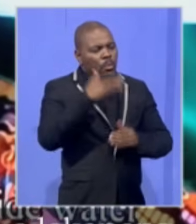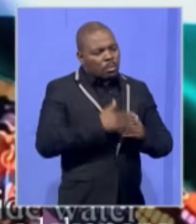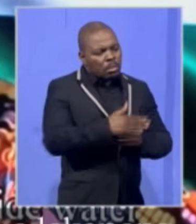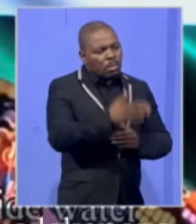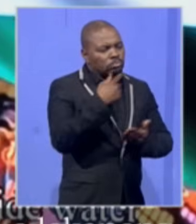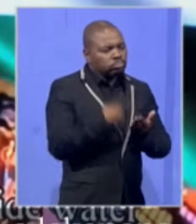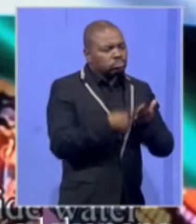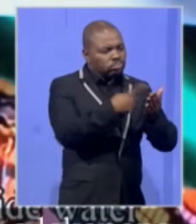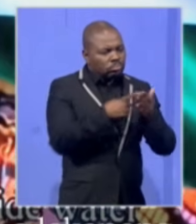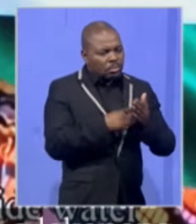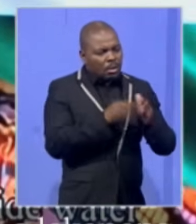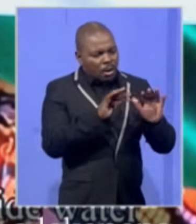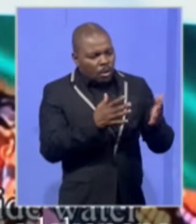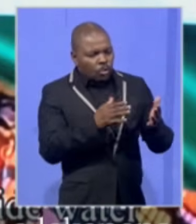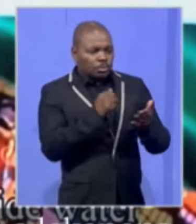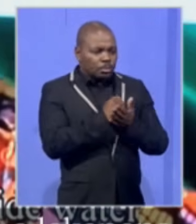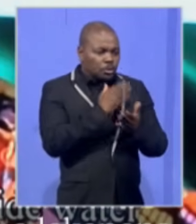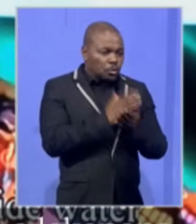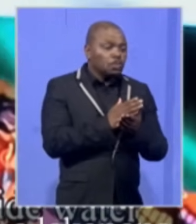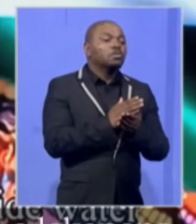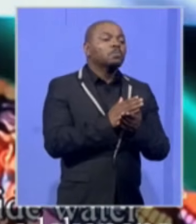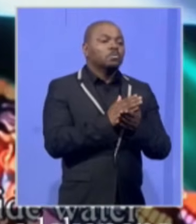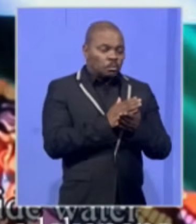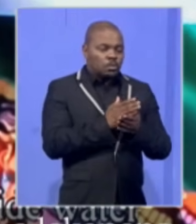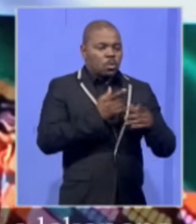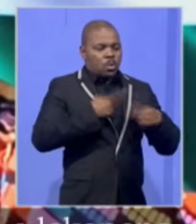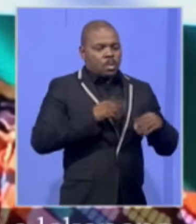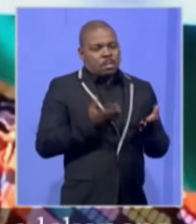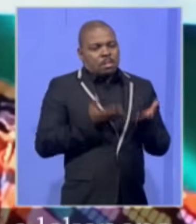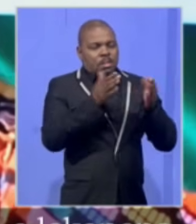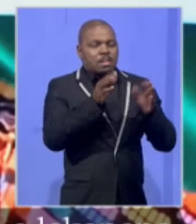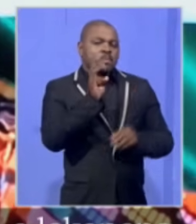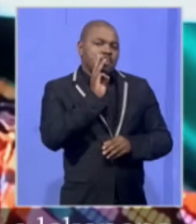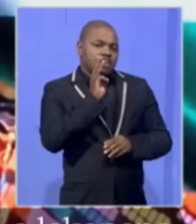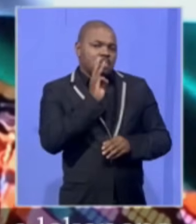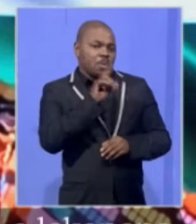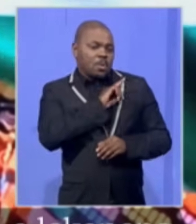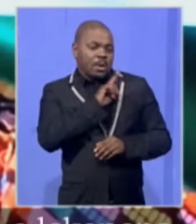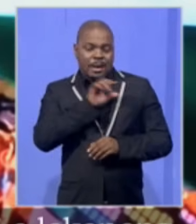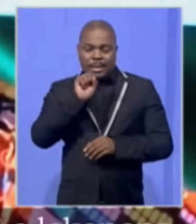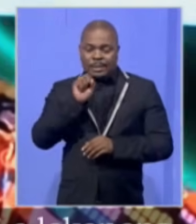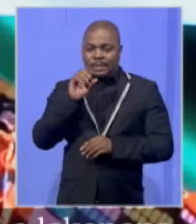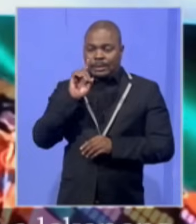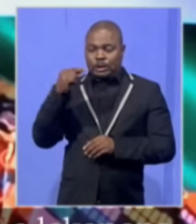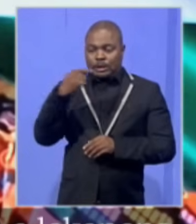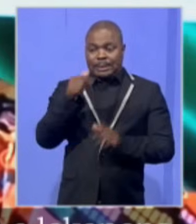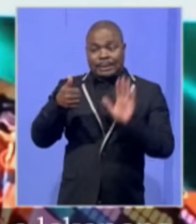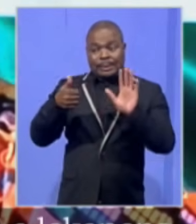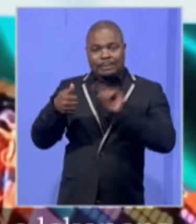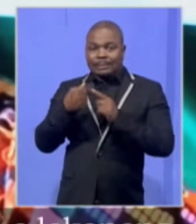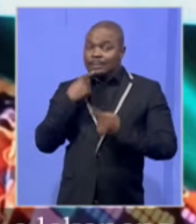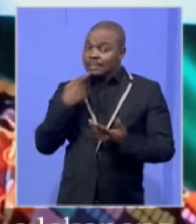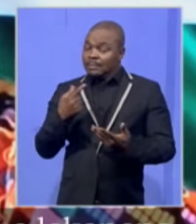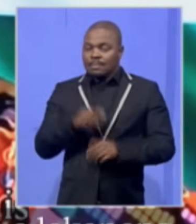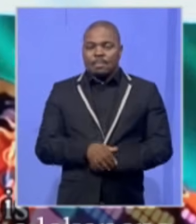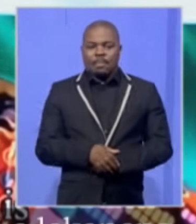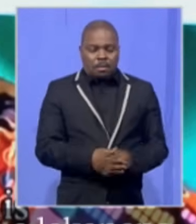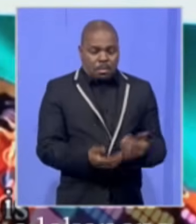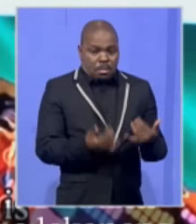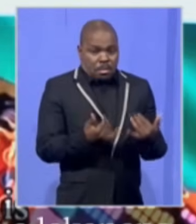forward towards ensuring that we provide water as per SDG 6.